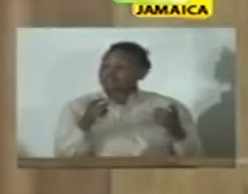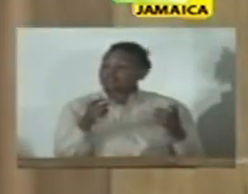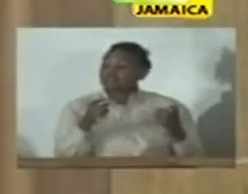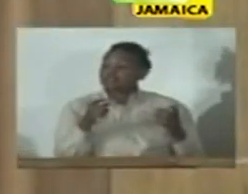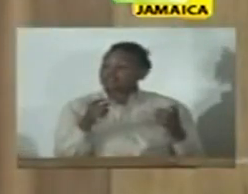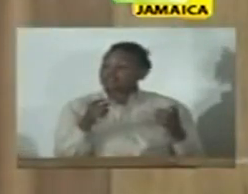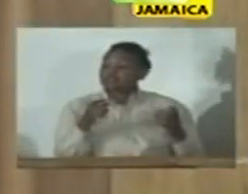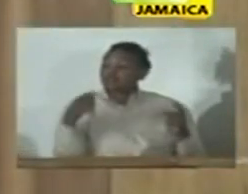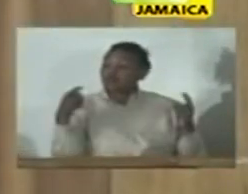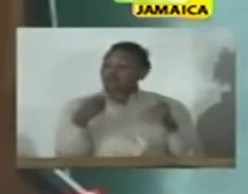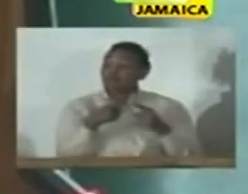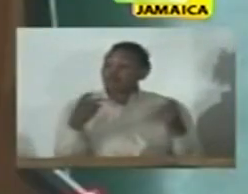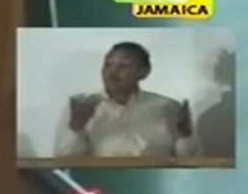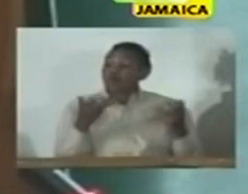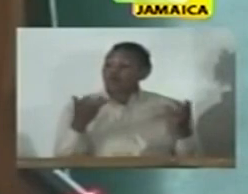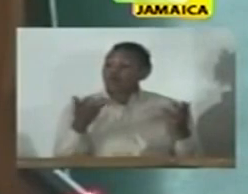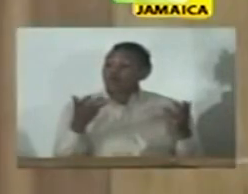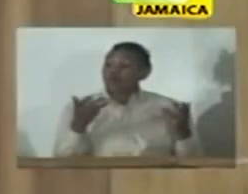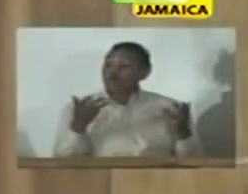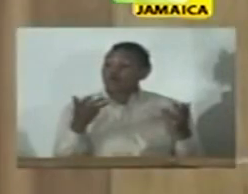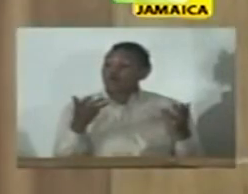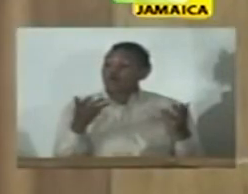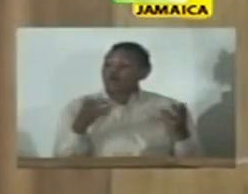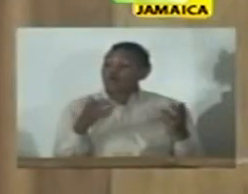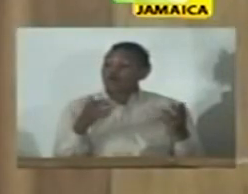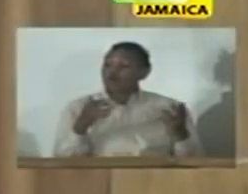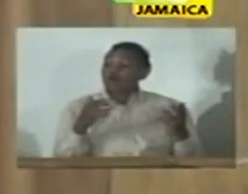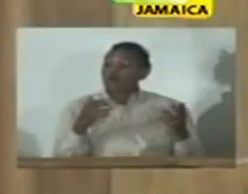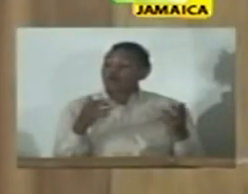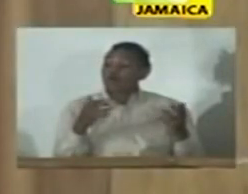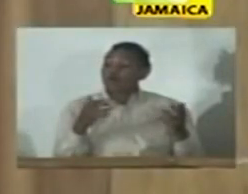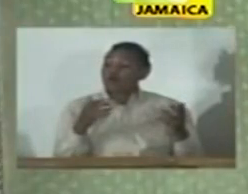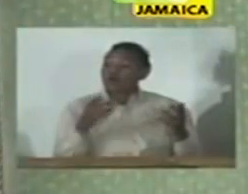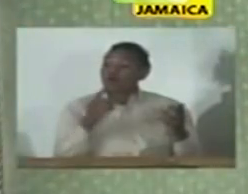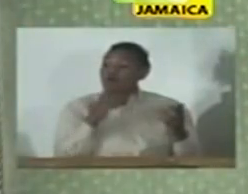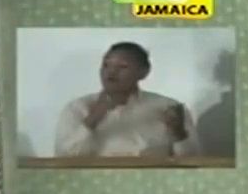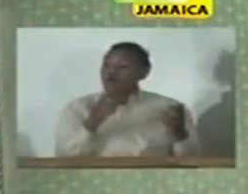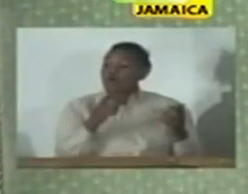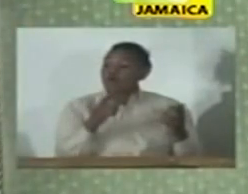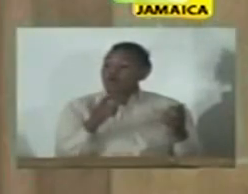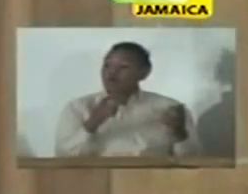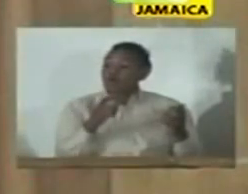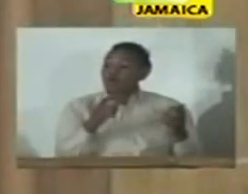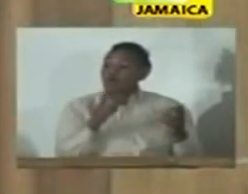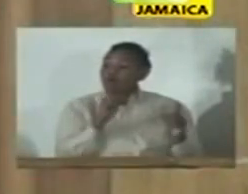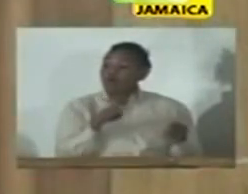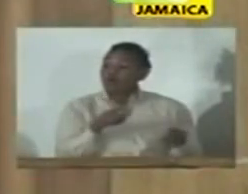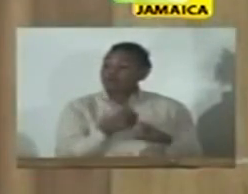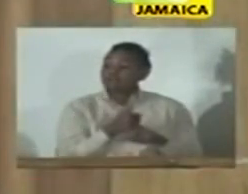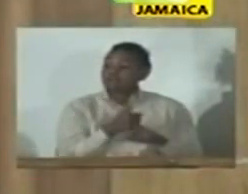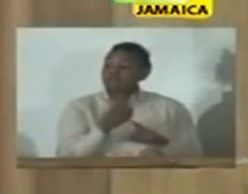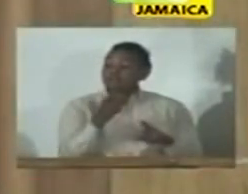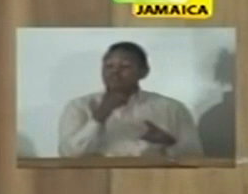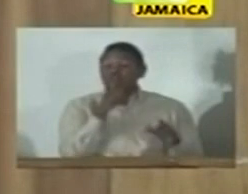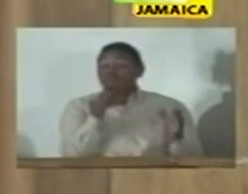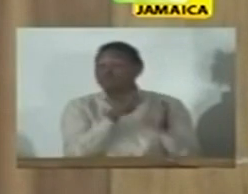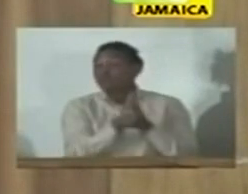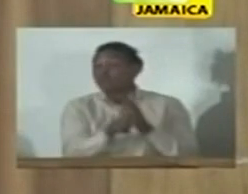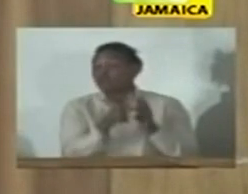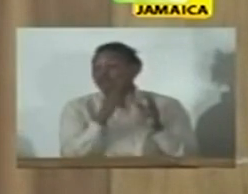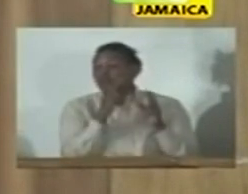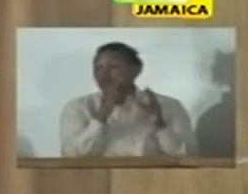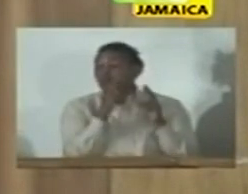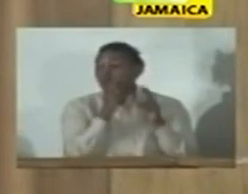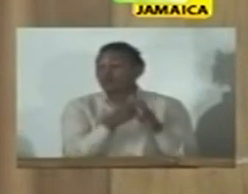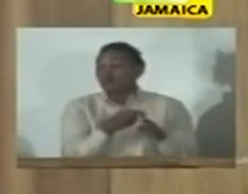point is that it is out of order. Would you respond to me, please? To call. Would you respond to I'm me? responding to you, Mr. President. It's out of order to